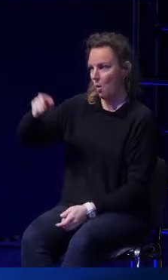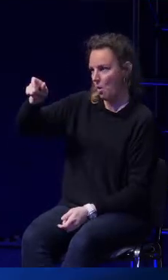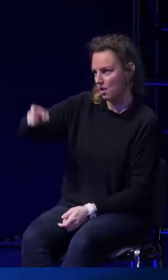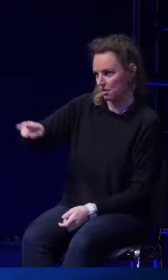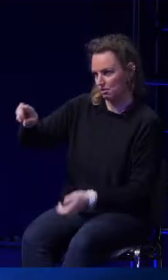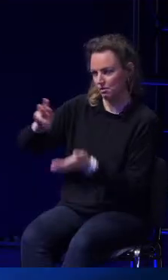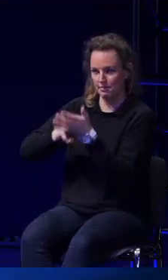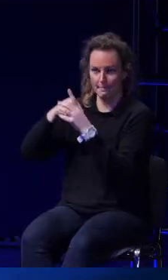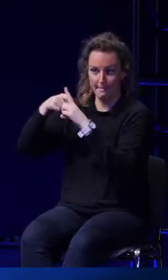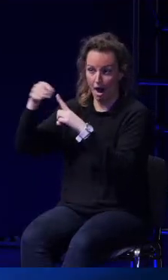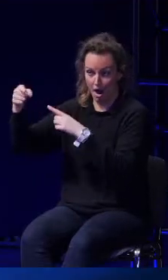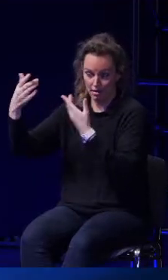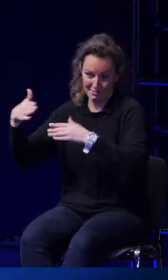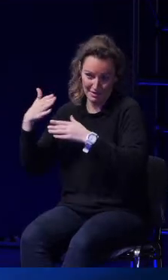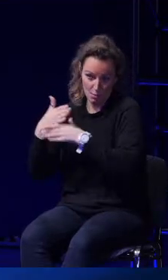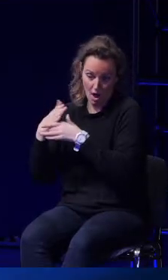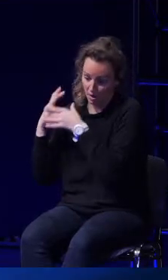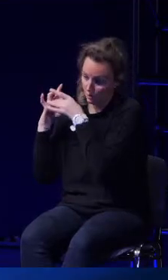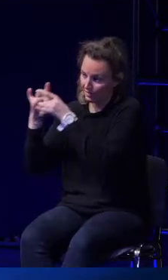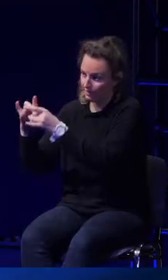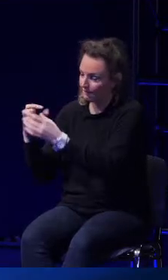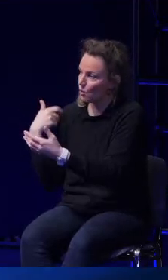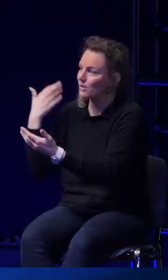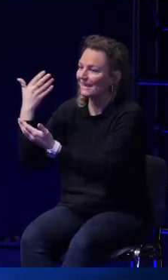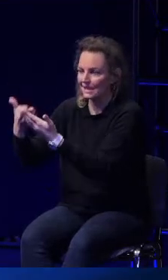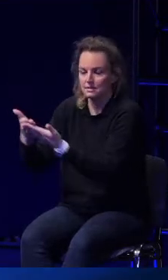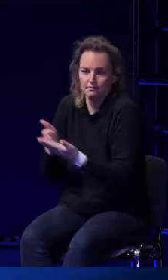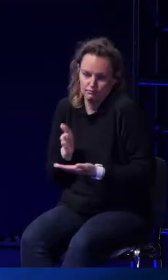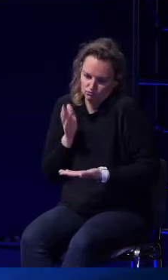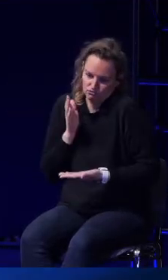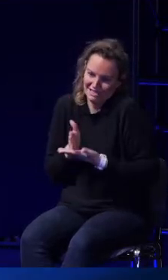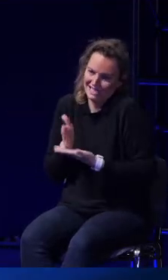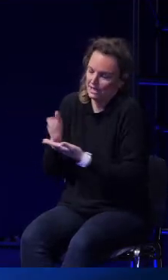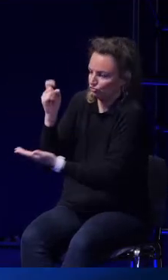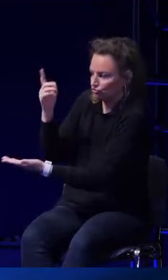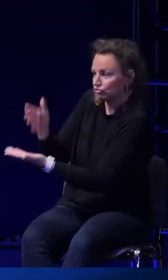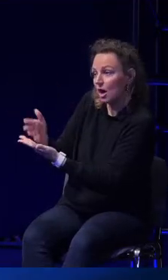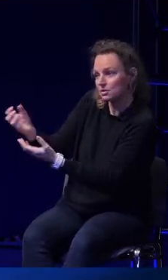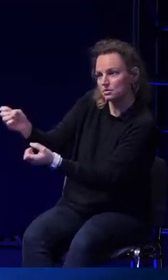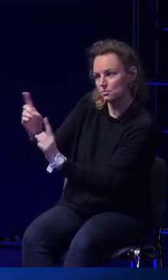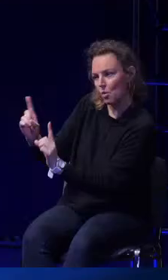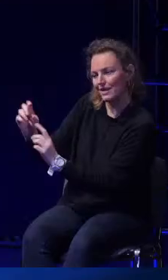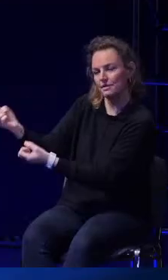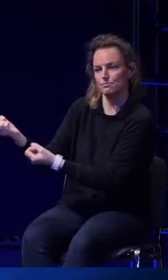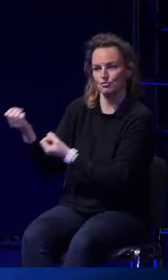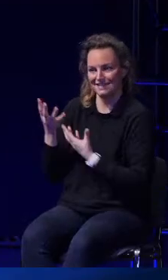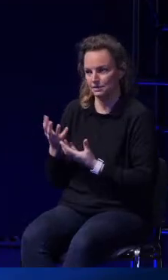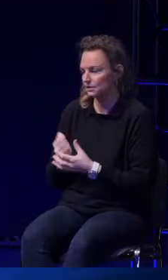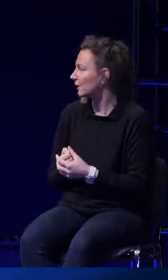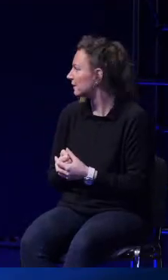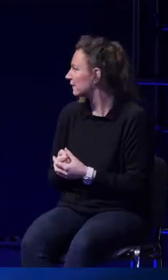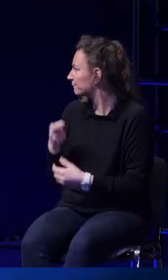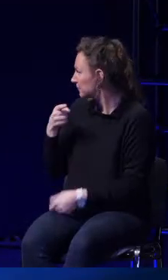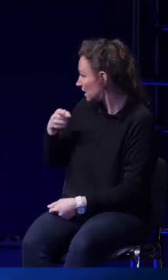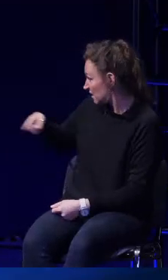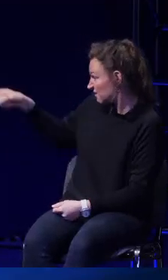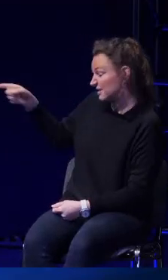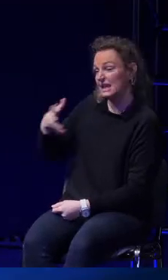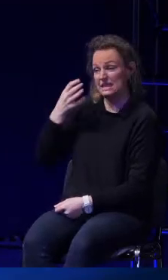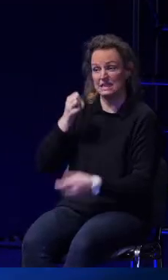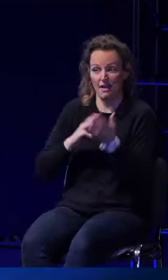with for years now, and I really trust what he presents me with. So yeah, that's the ultimate arbiter. These guys have meters. I don't know what they